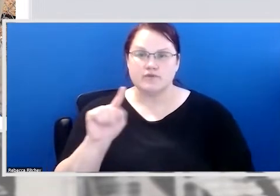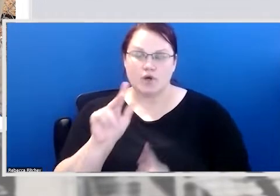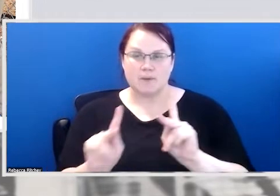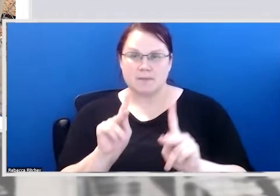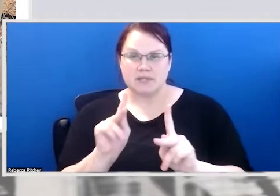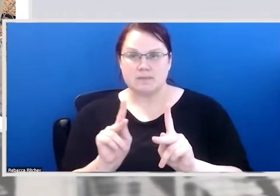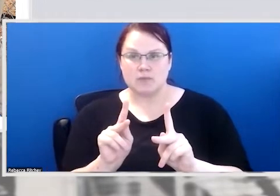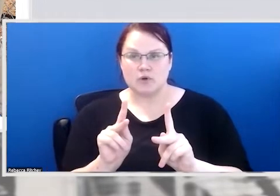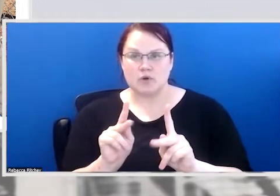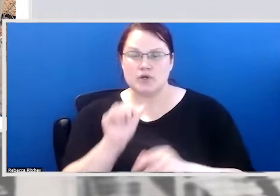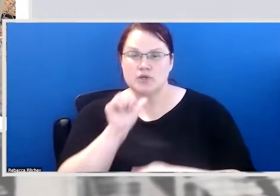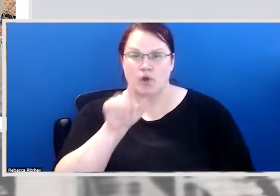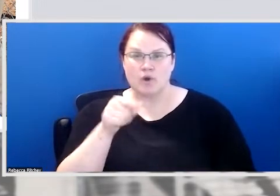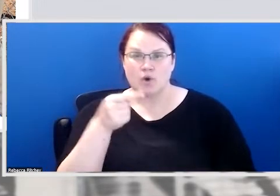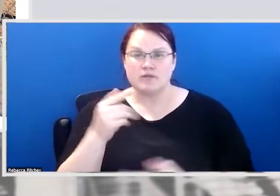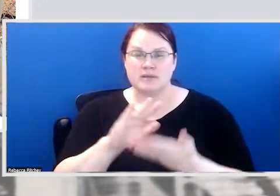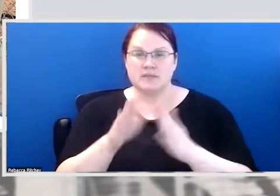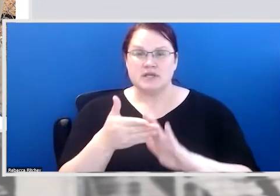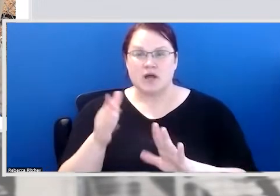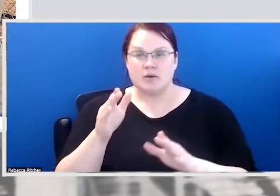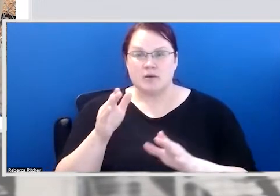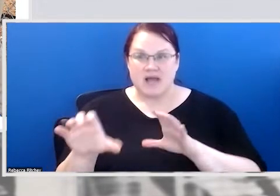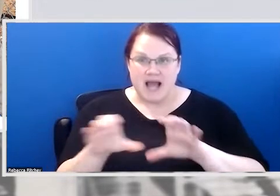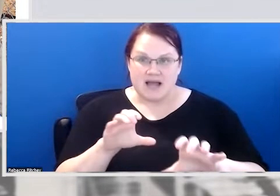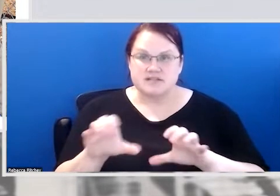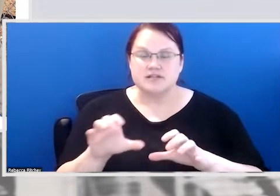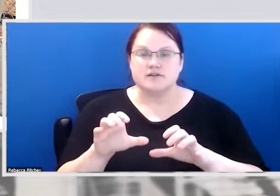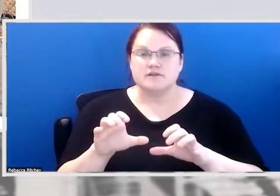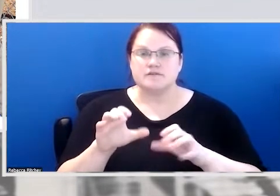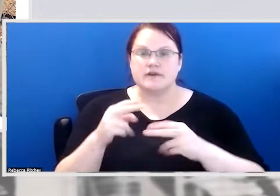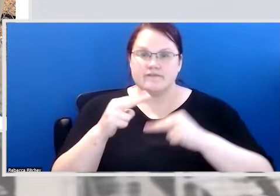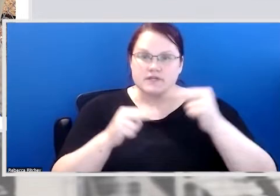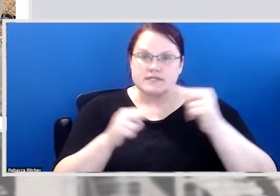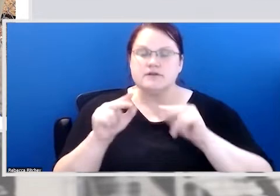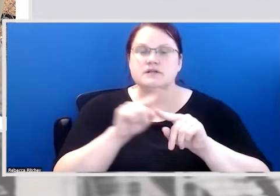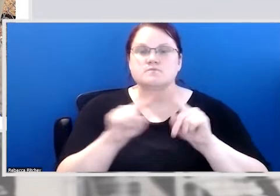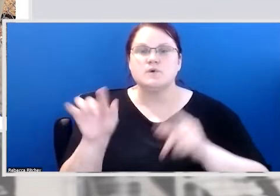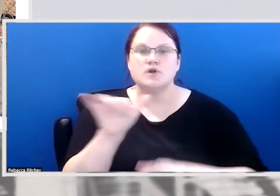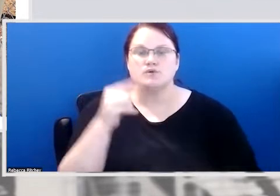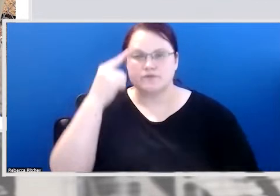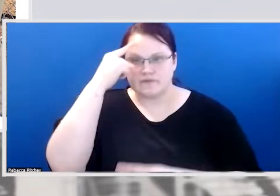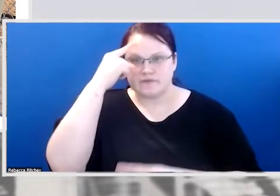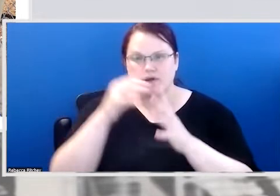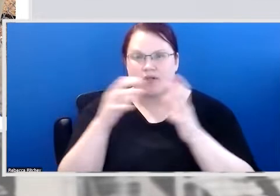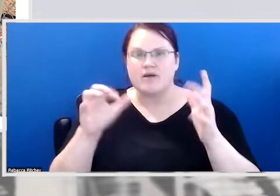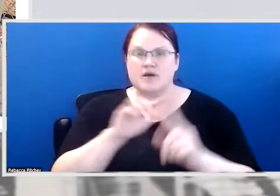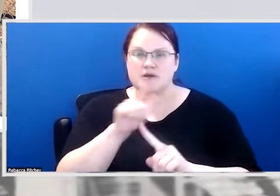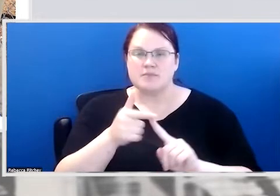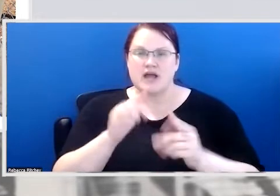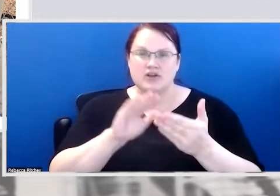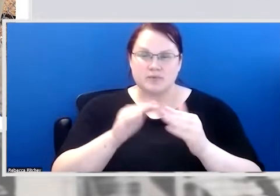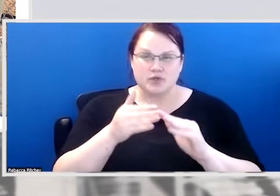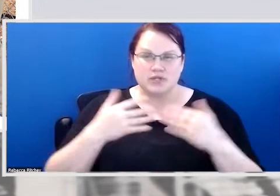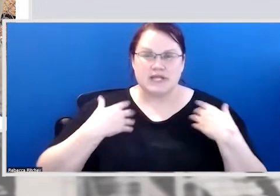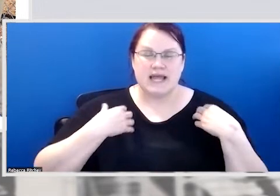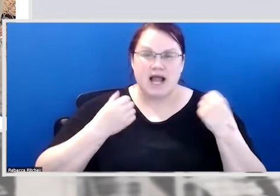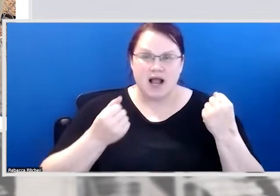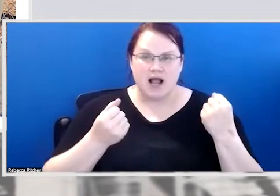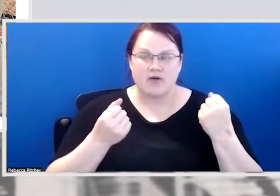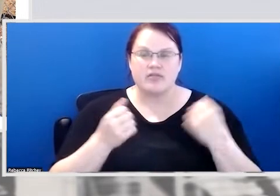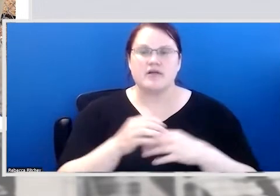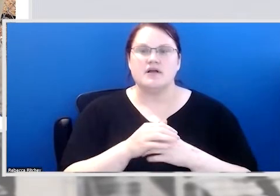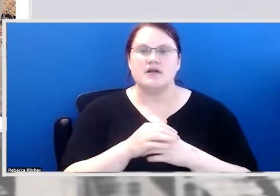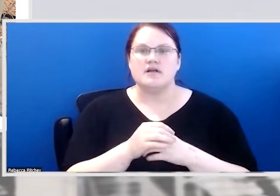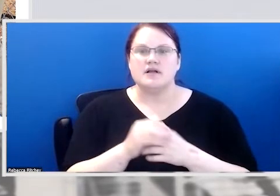to really get active in our facilities. But we also think a lot about community health and wellness. So if you think about our healthy